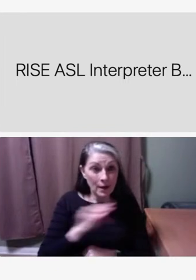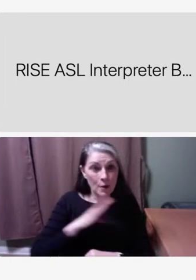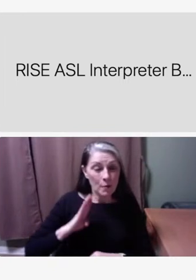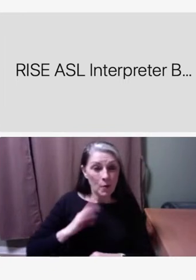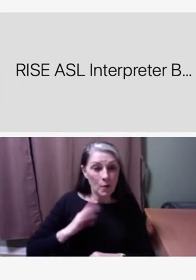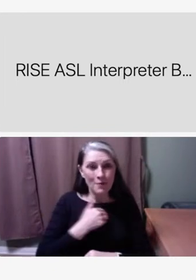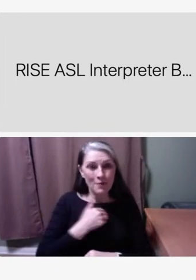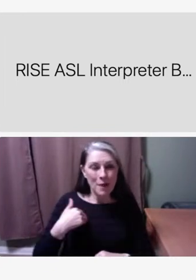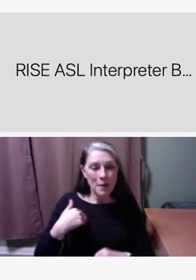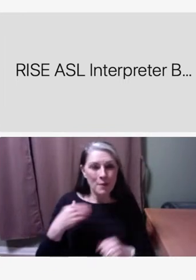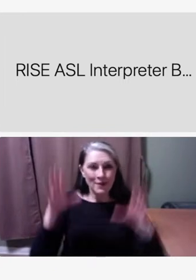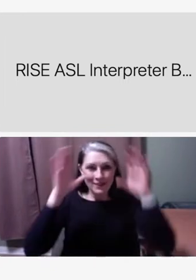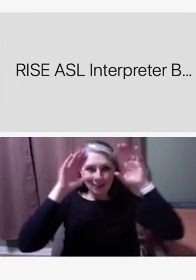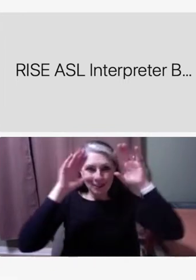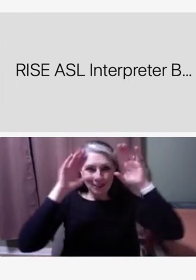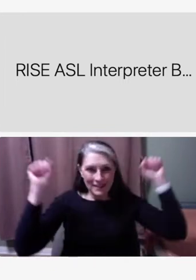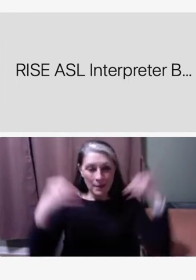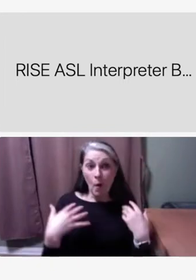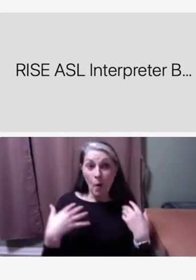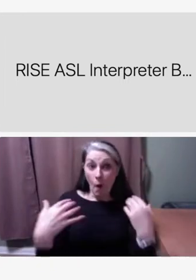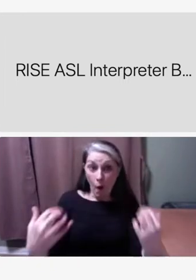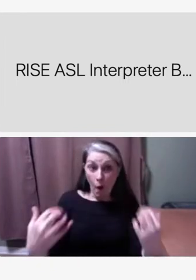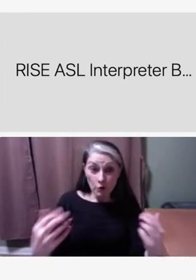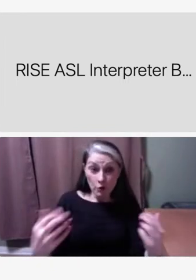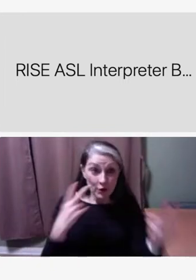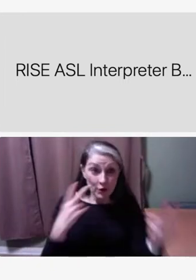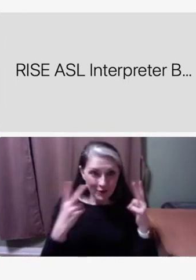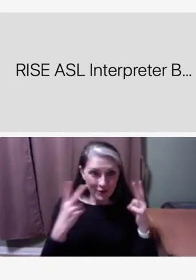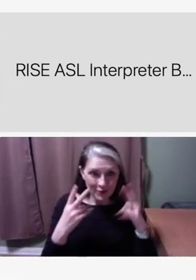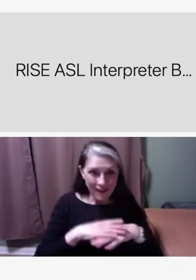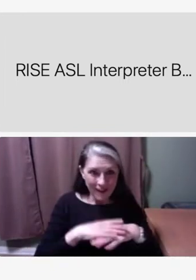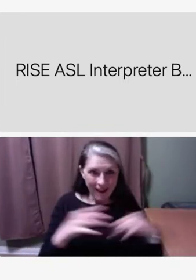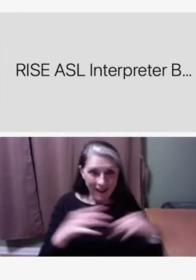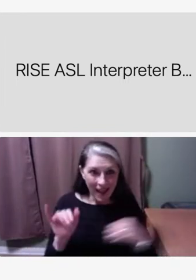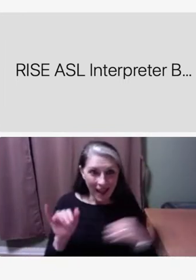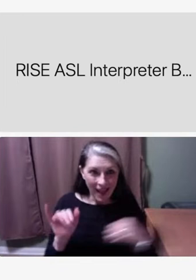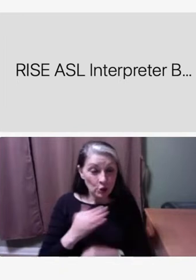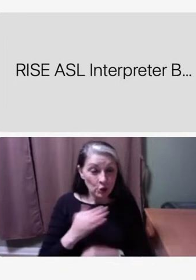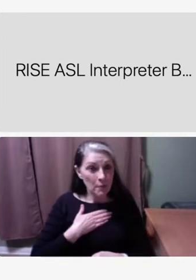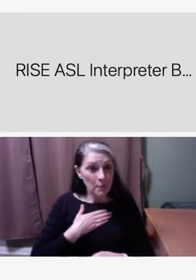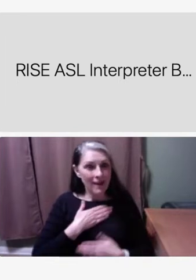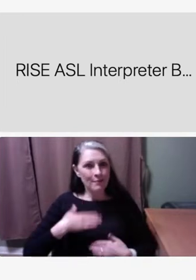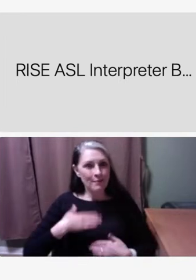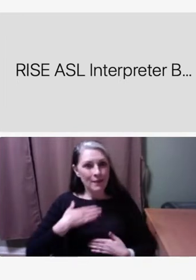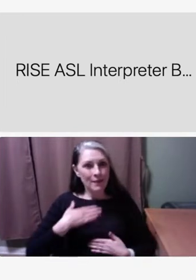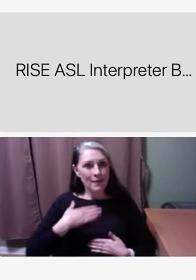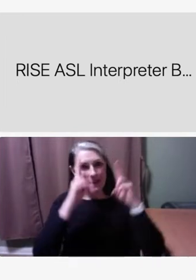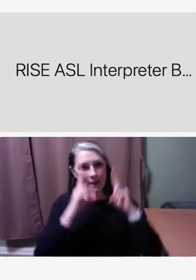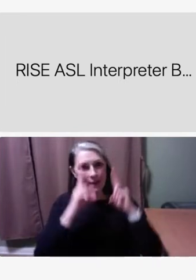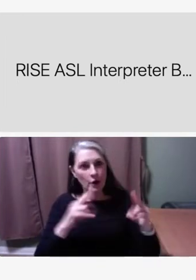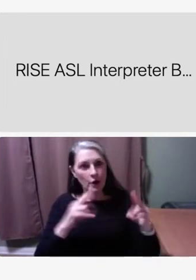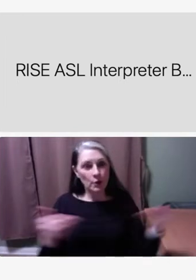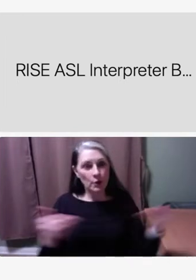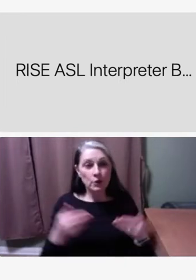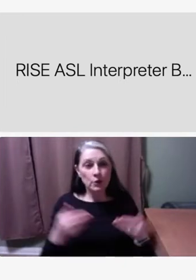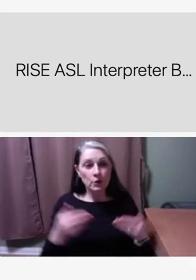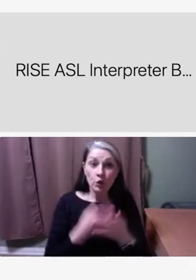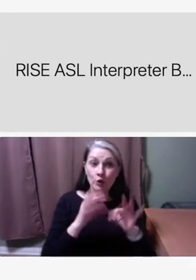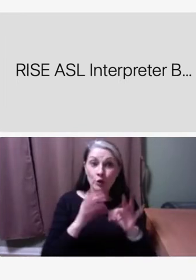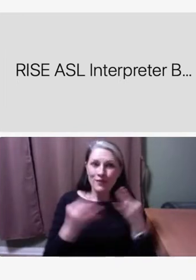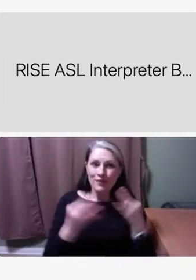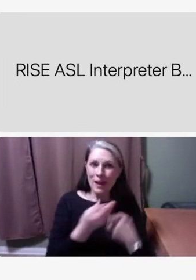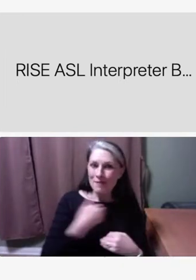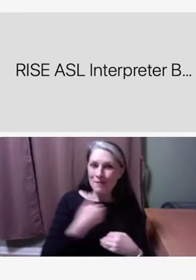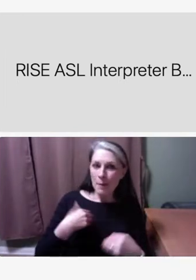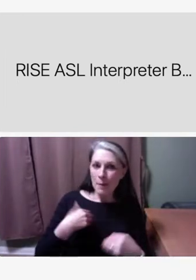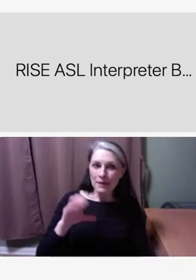here virtually as well. It is my pleasure and honor to introduce new family members to our CJUSD district. And I'd like